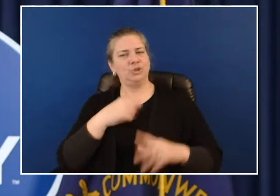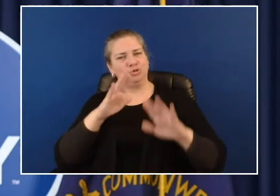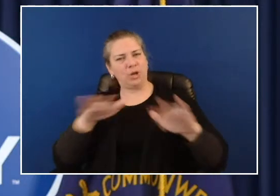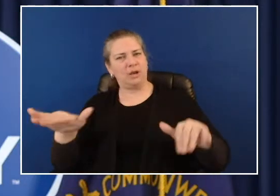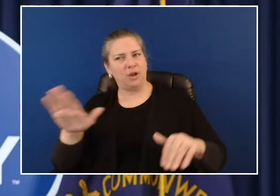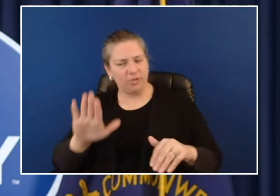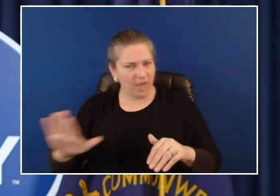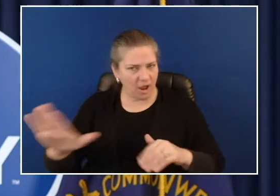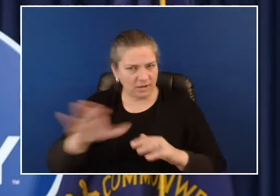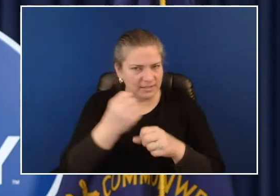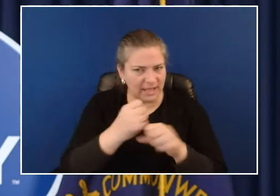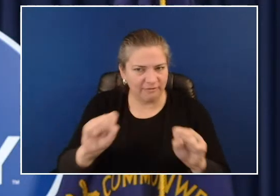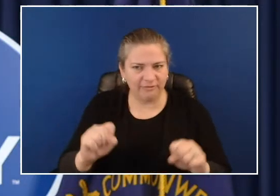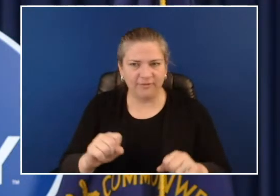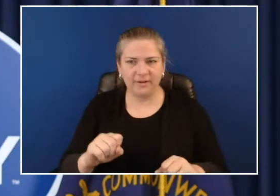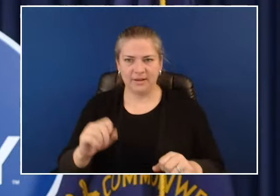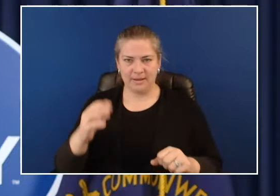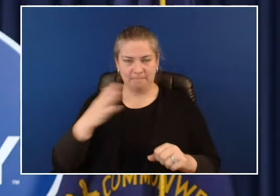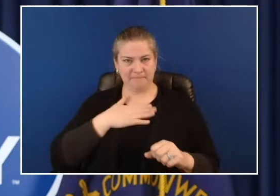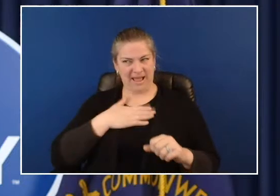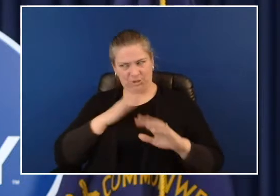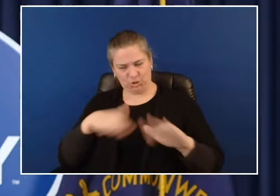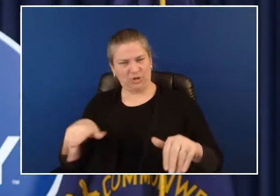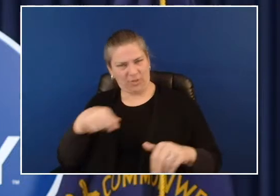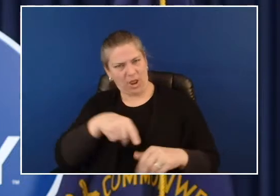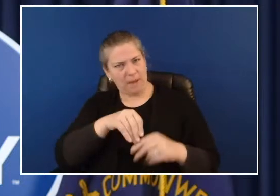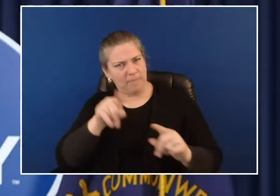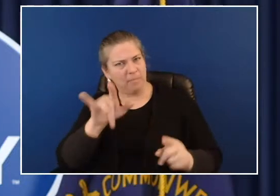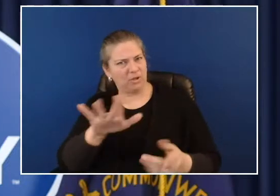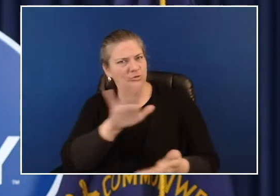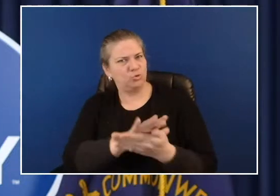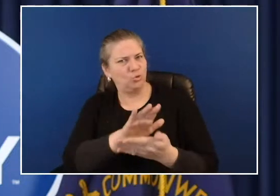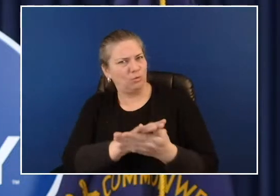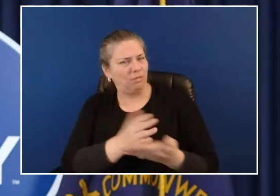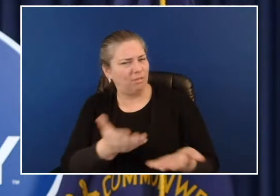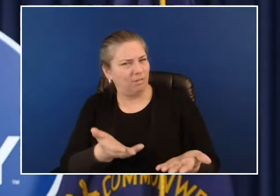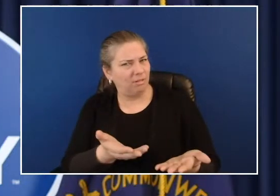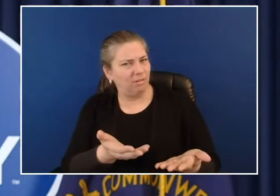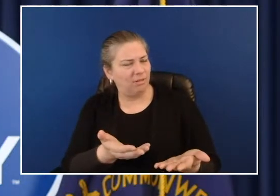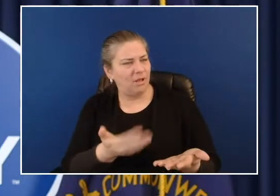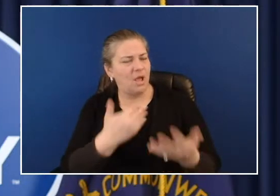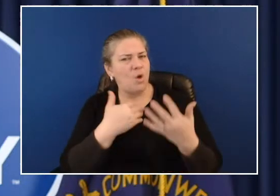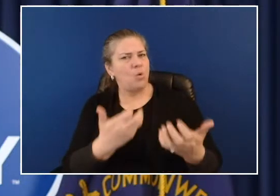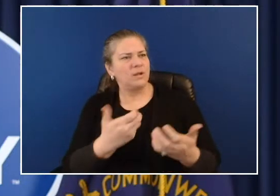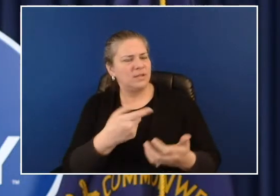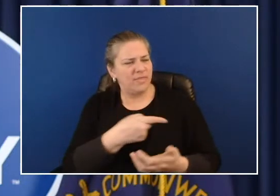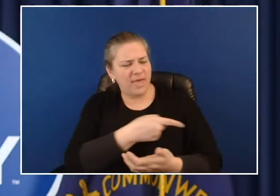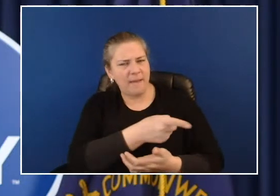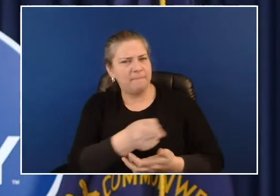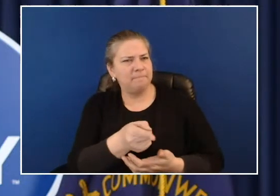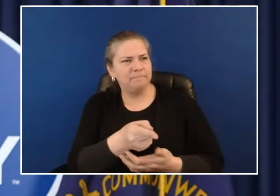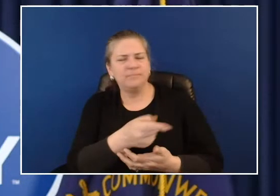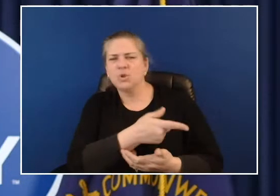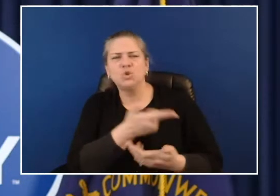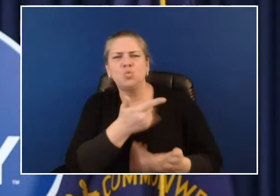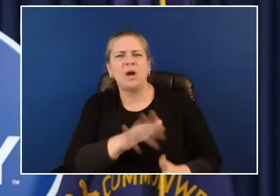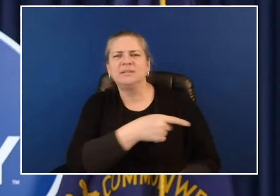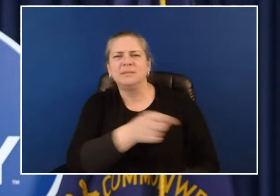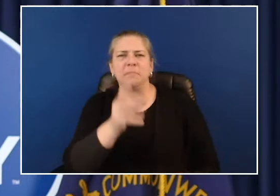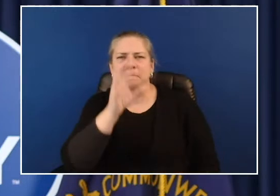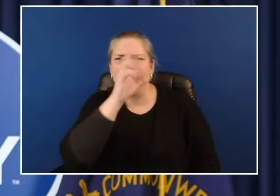who are in public school. But it's also about them not having to miss school because